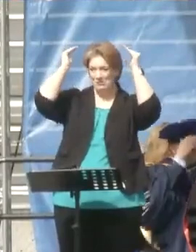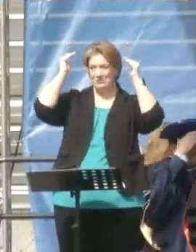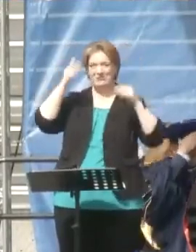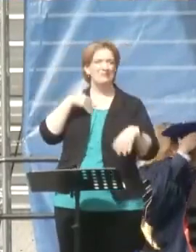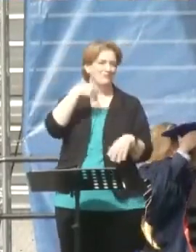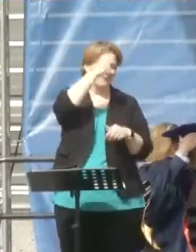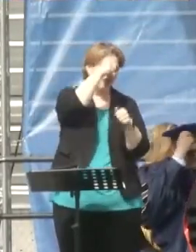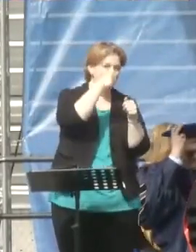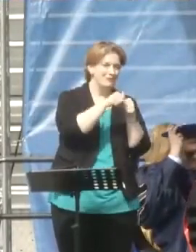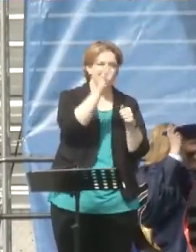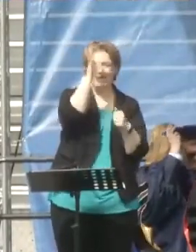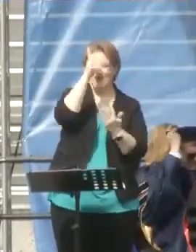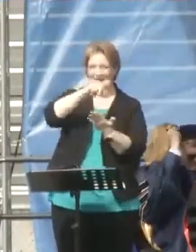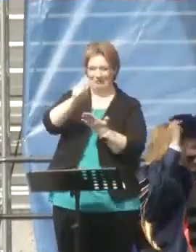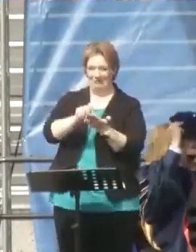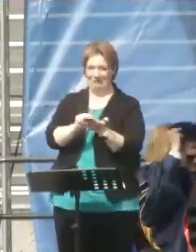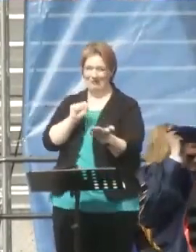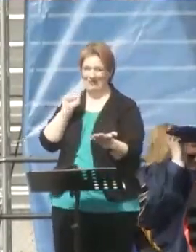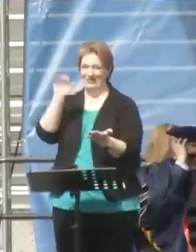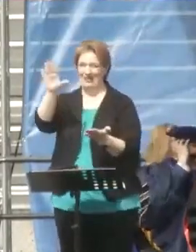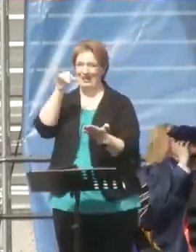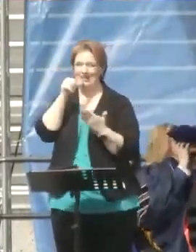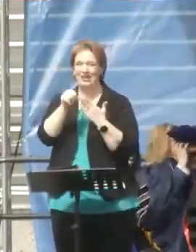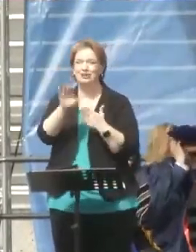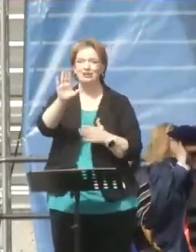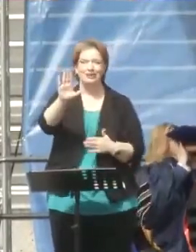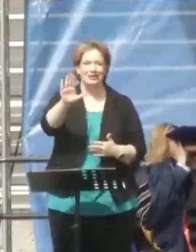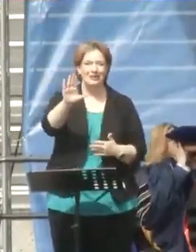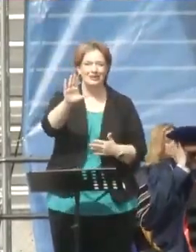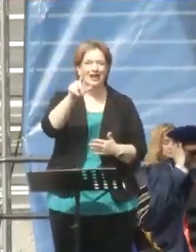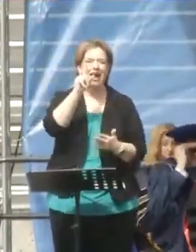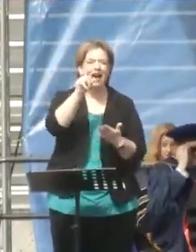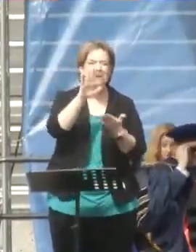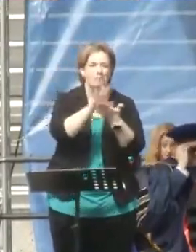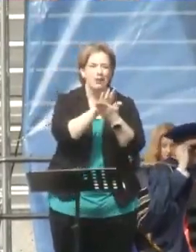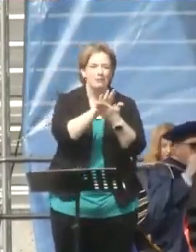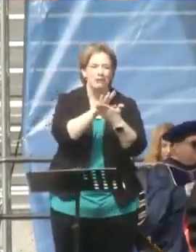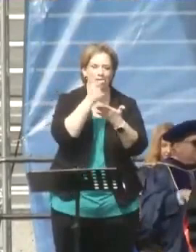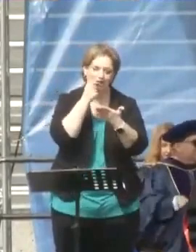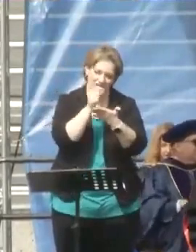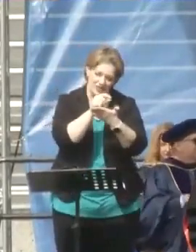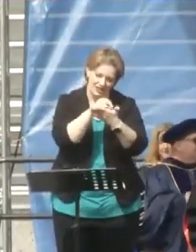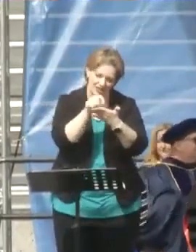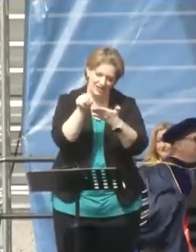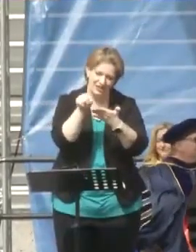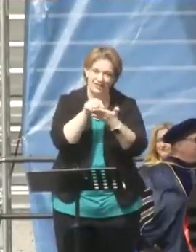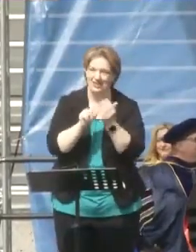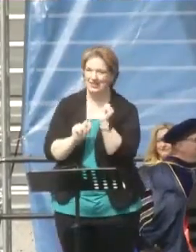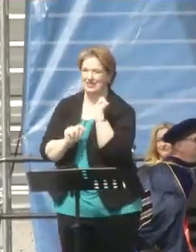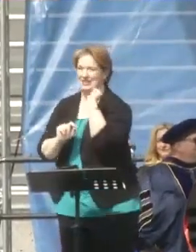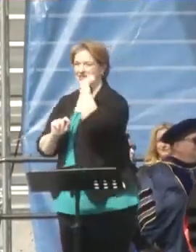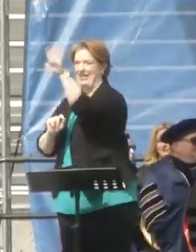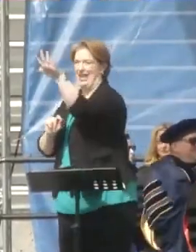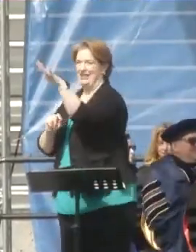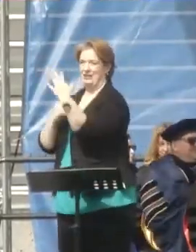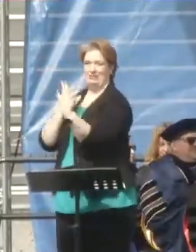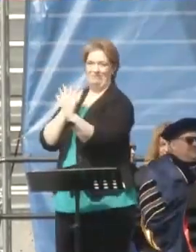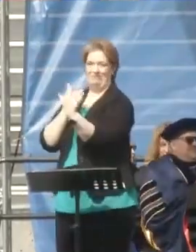dad. Back then, we wrote letters back and forth. You probably text your parents all the time